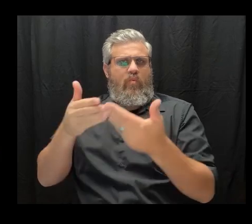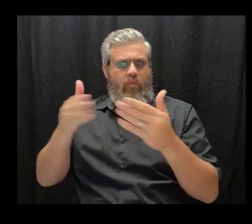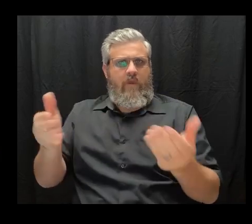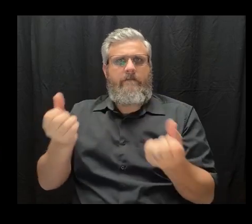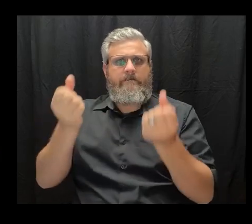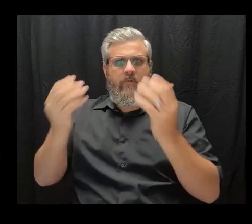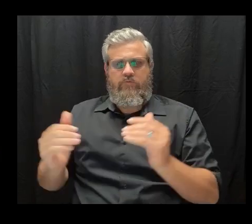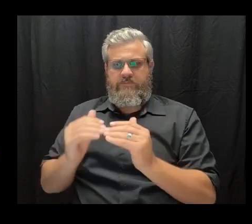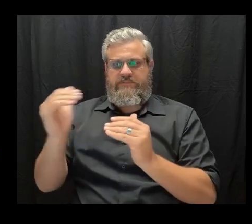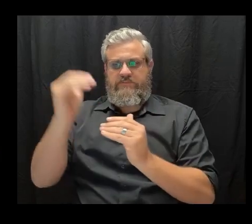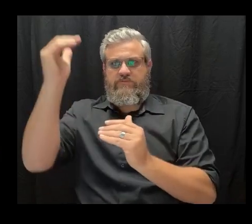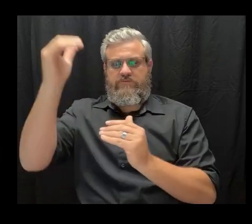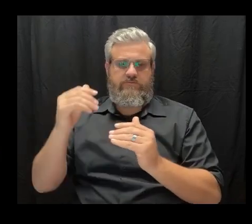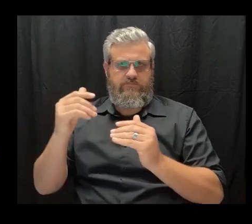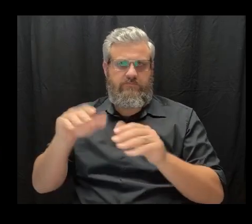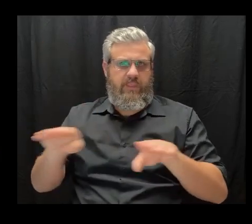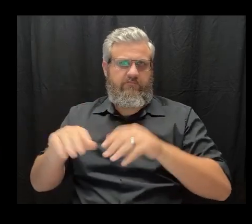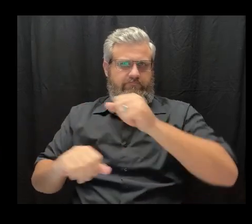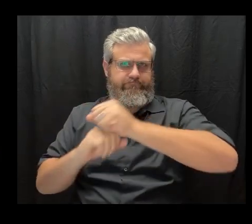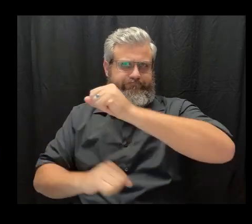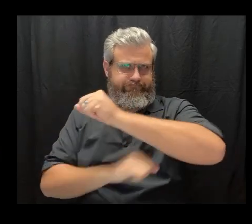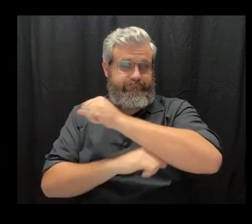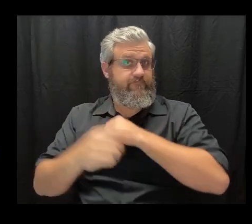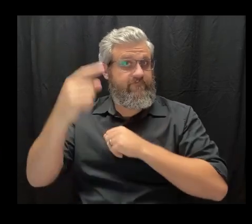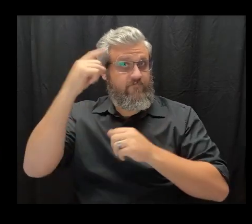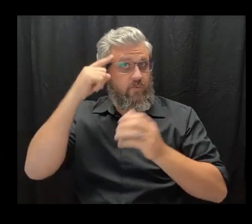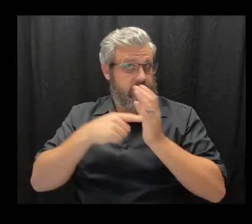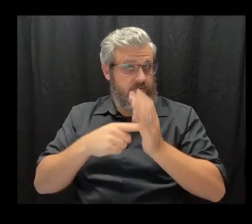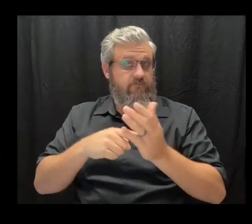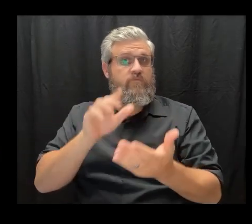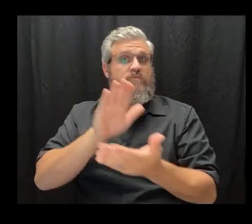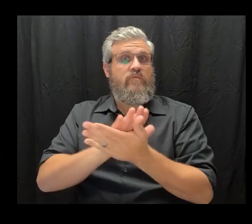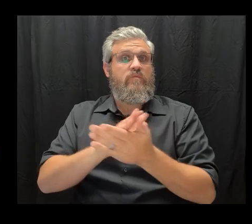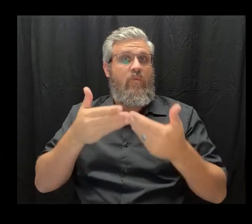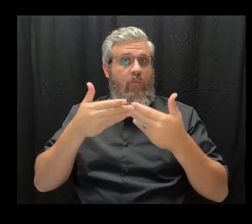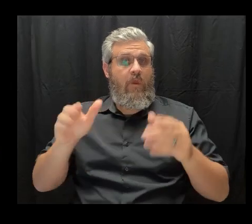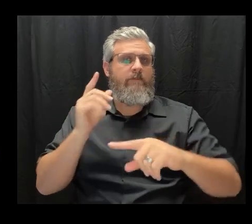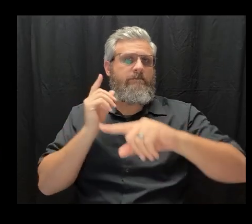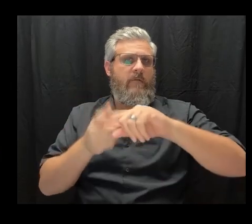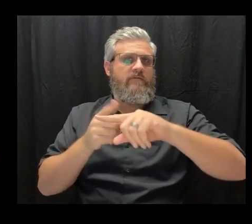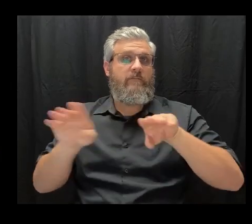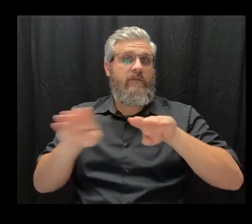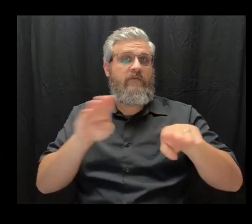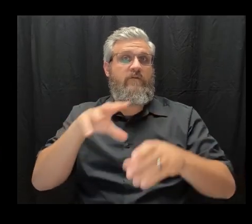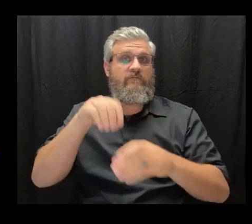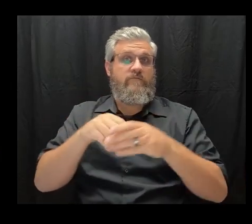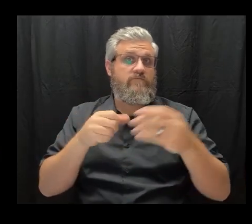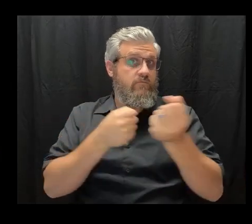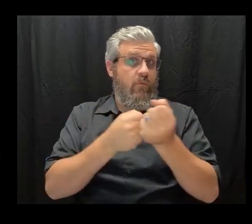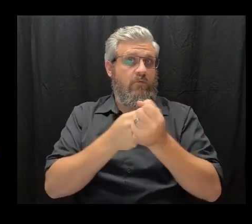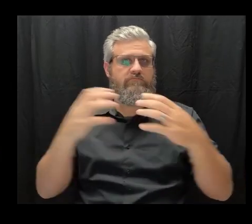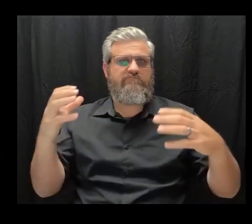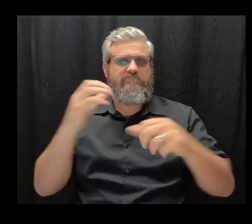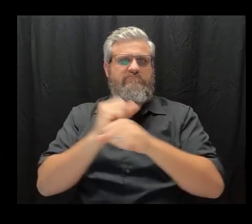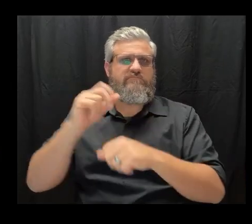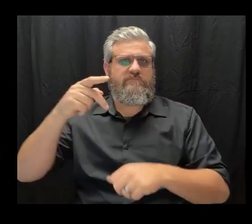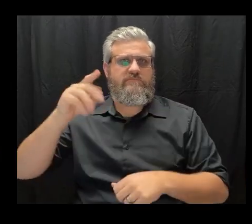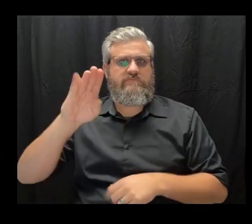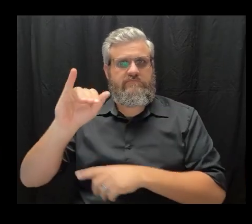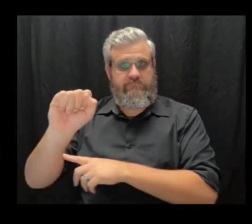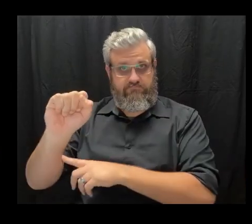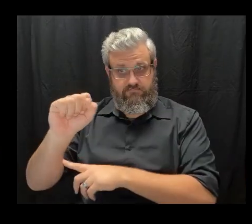behavioral framework, such as school-wide positive behavioral interventions and supports, or PBIS.